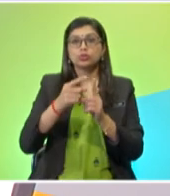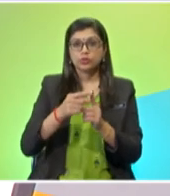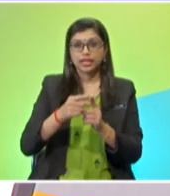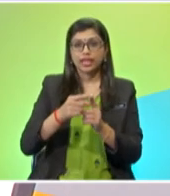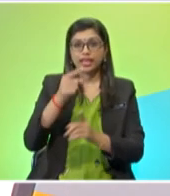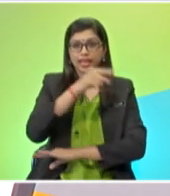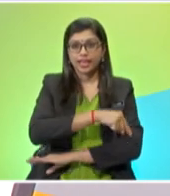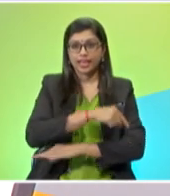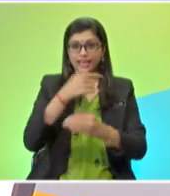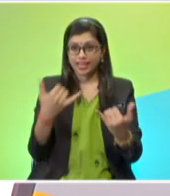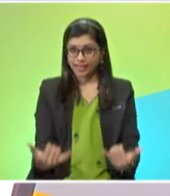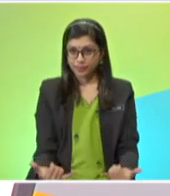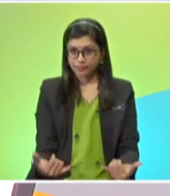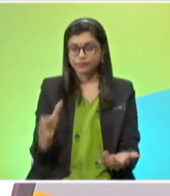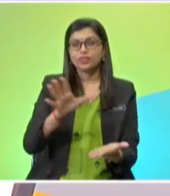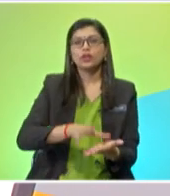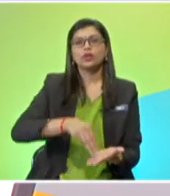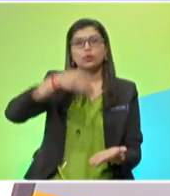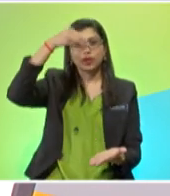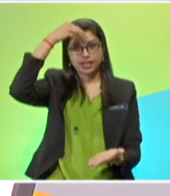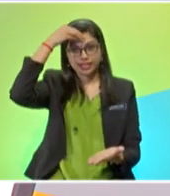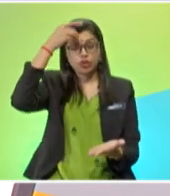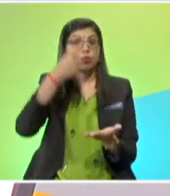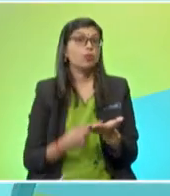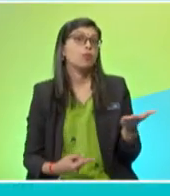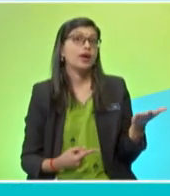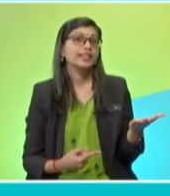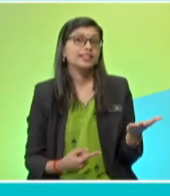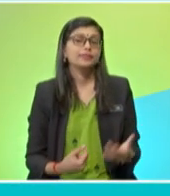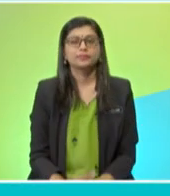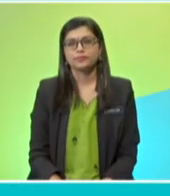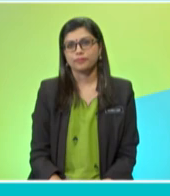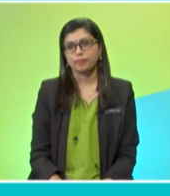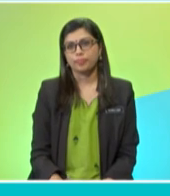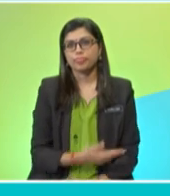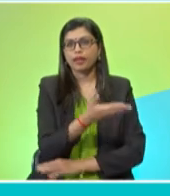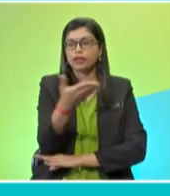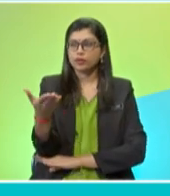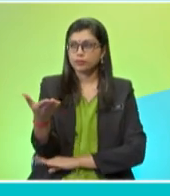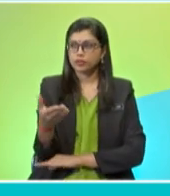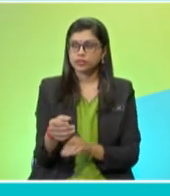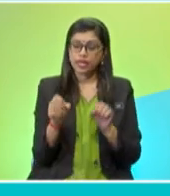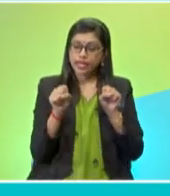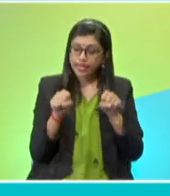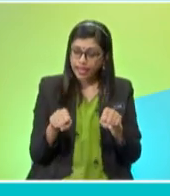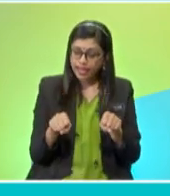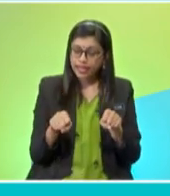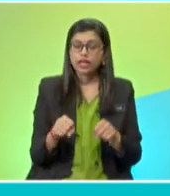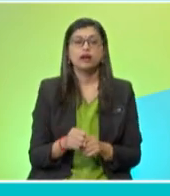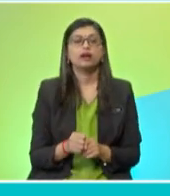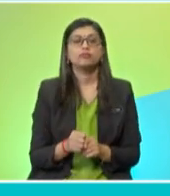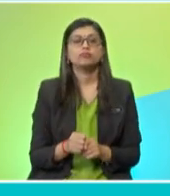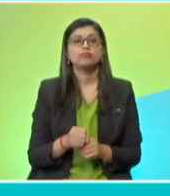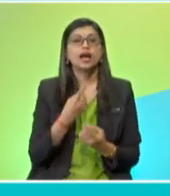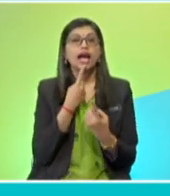learning objectives for this slot will be our pupils are able to respond to oral text. Pupils